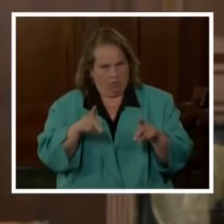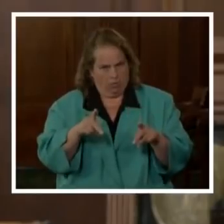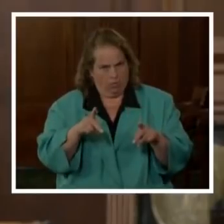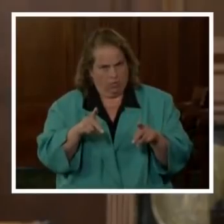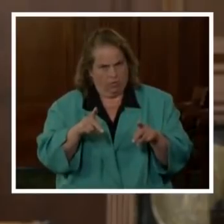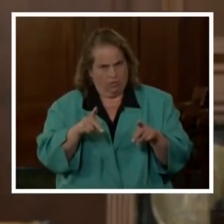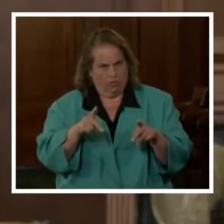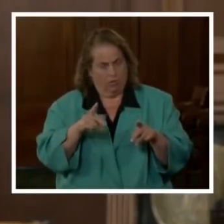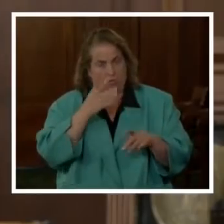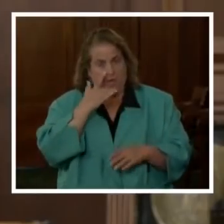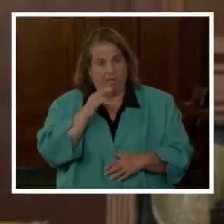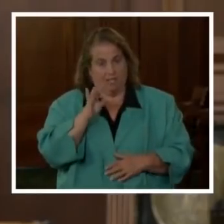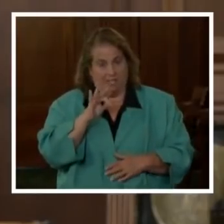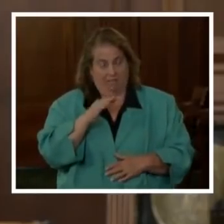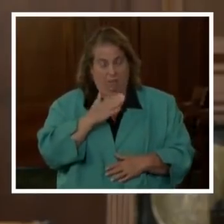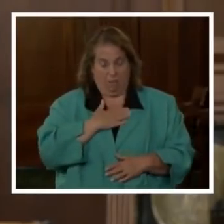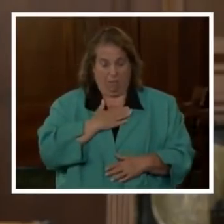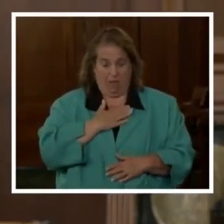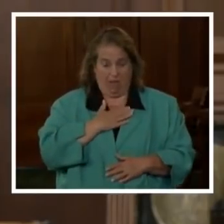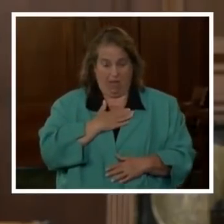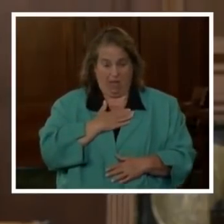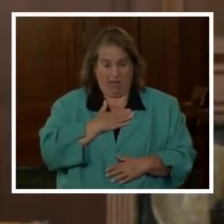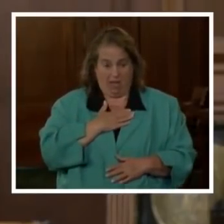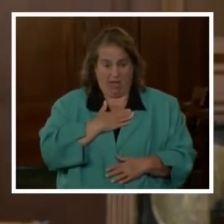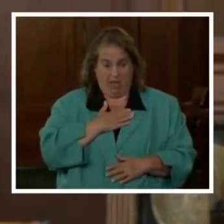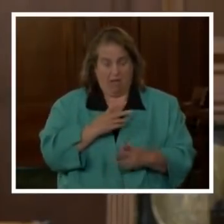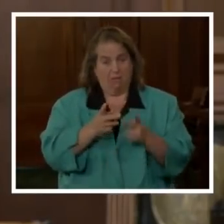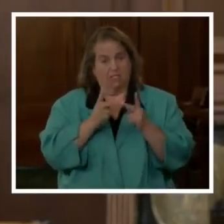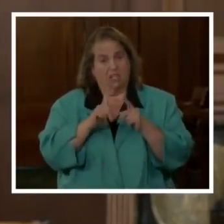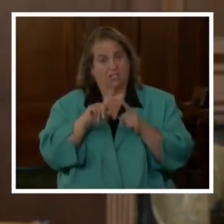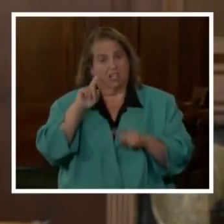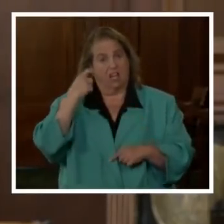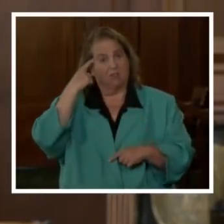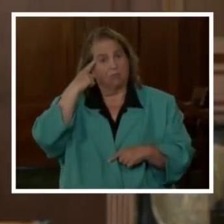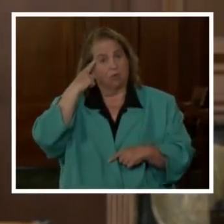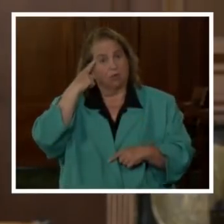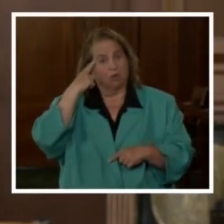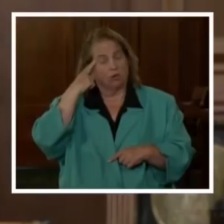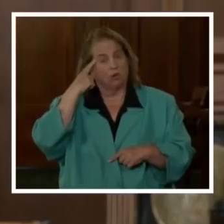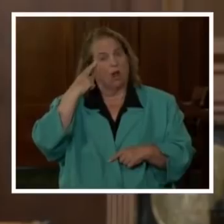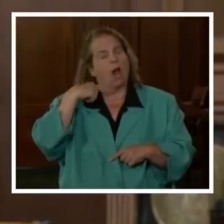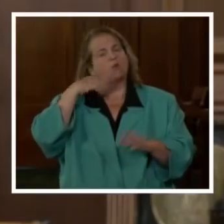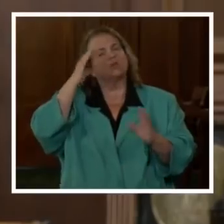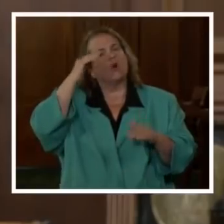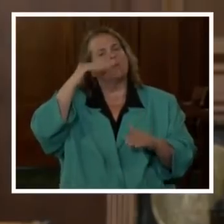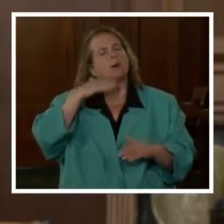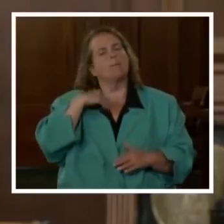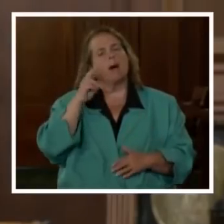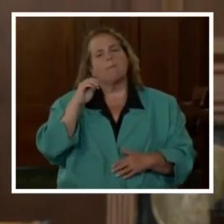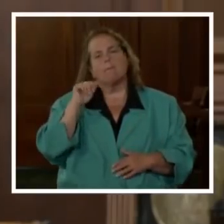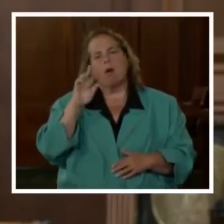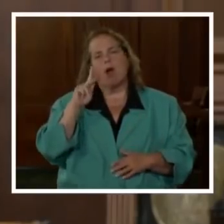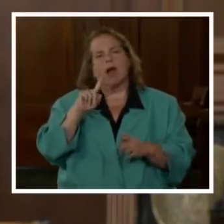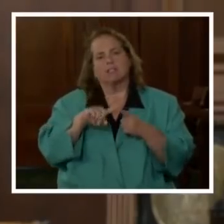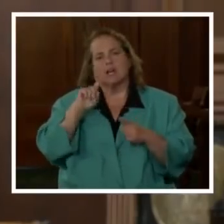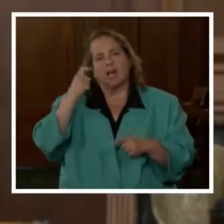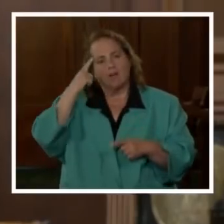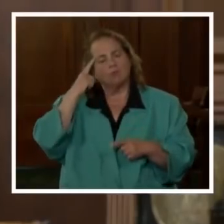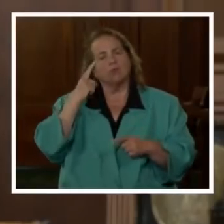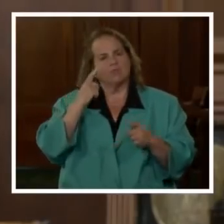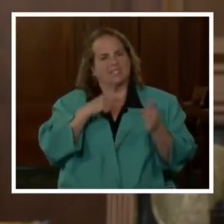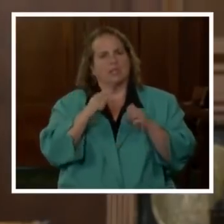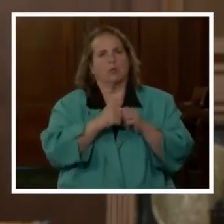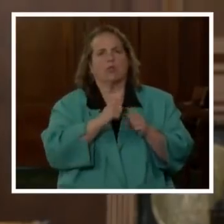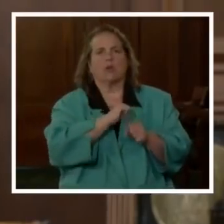Because if my mark as governor maybe isn't what I thought it probably would be, which is dealing with